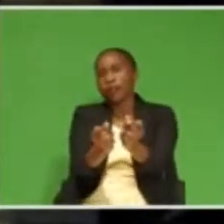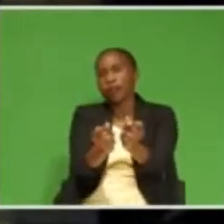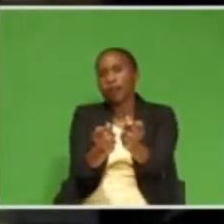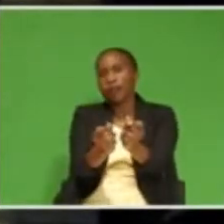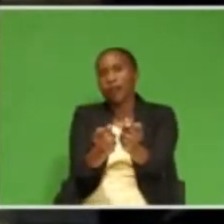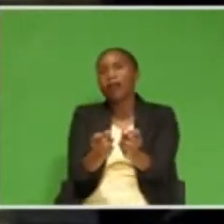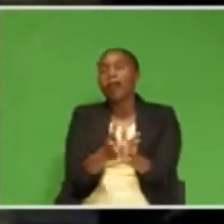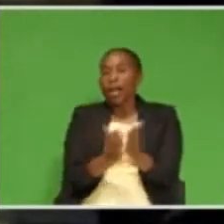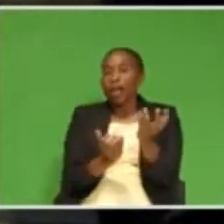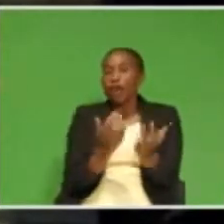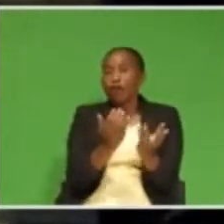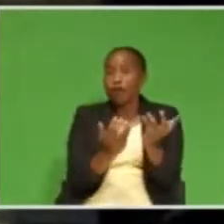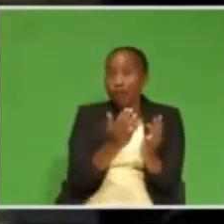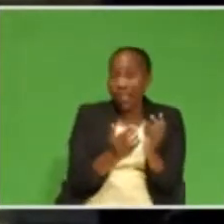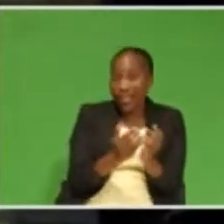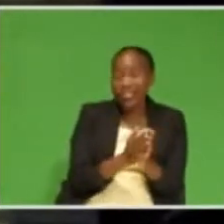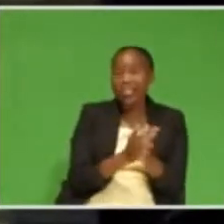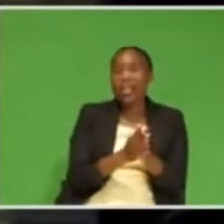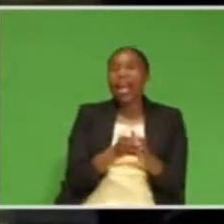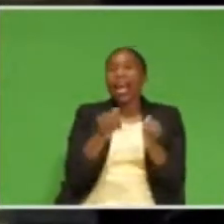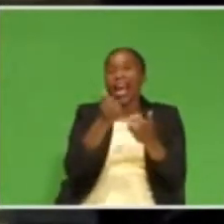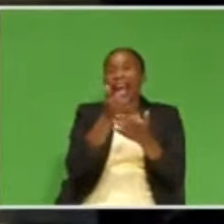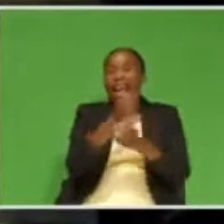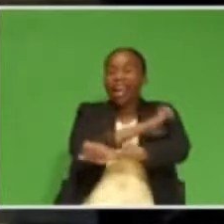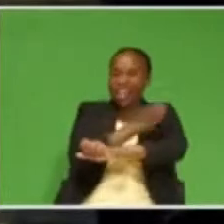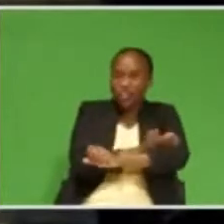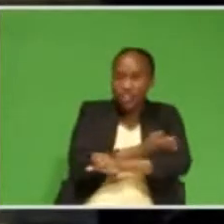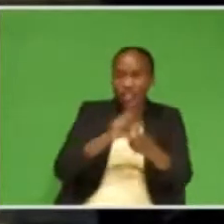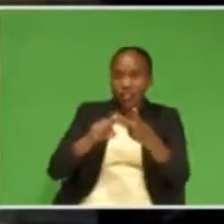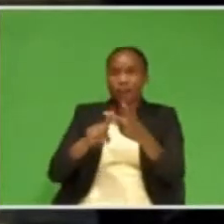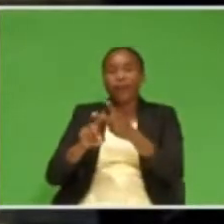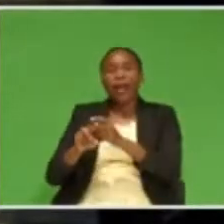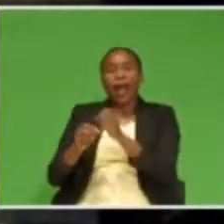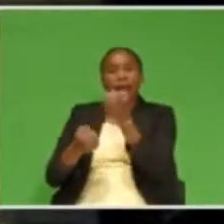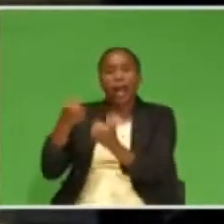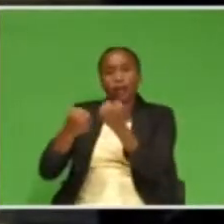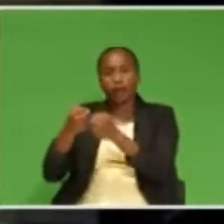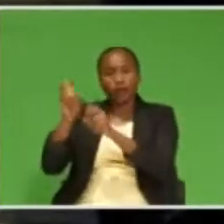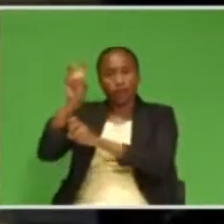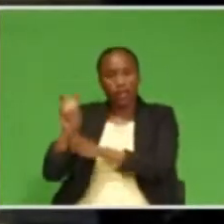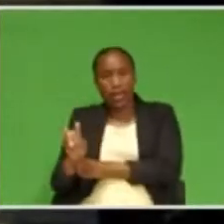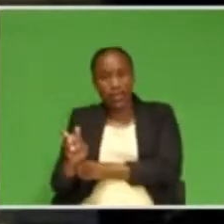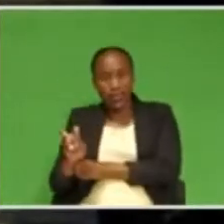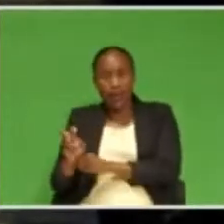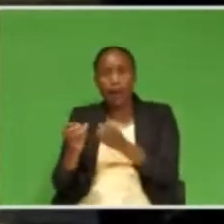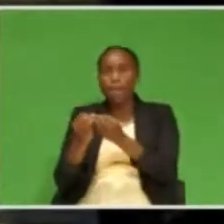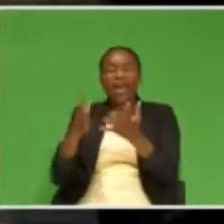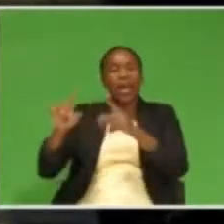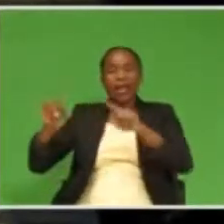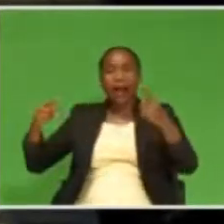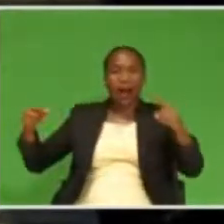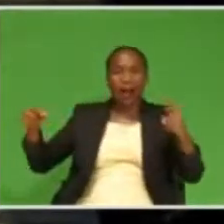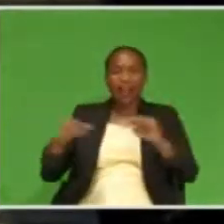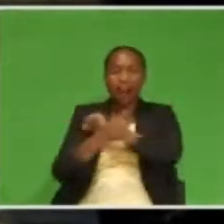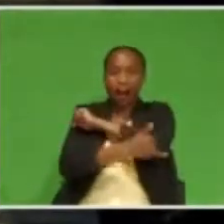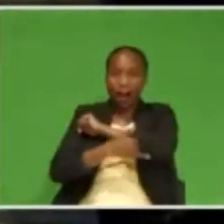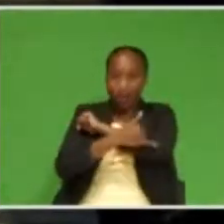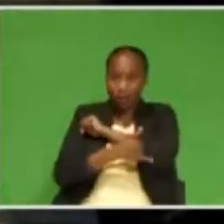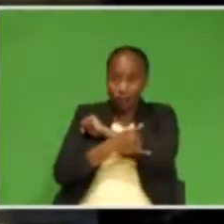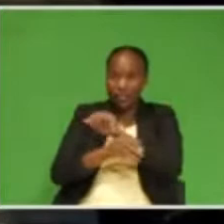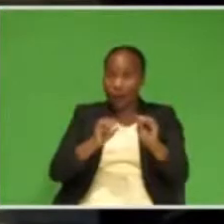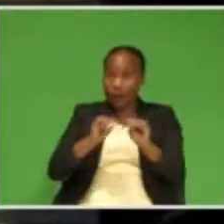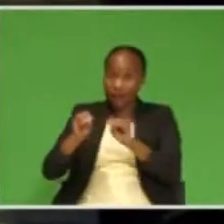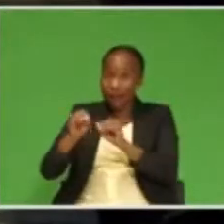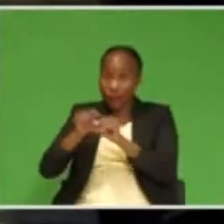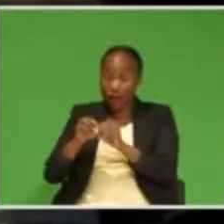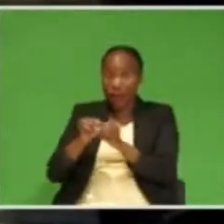green energy and the electric vehicles. Many other countries are already moving towards manufacturing